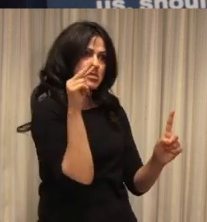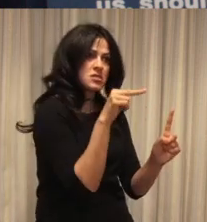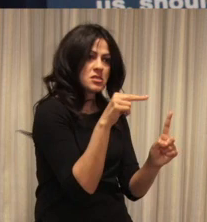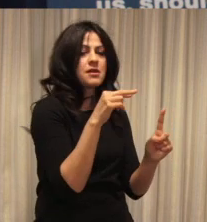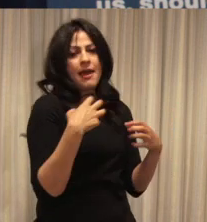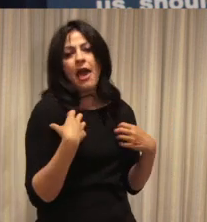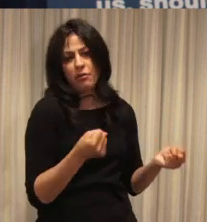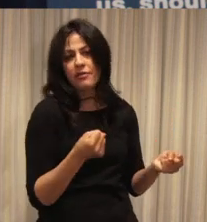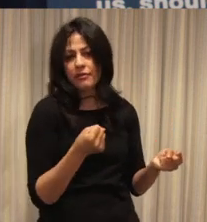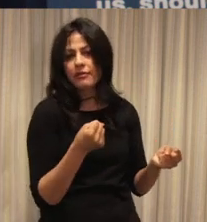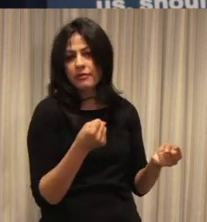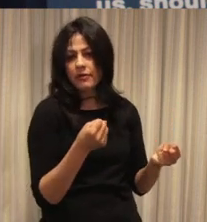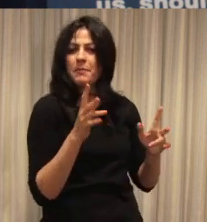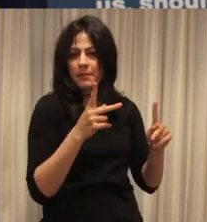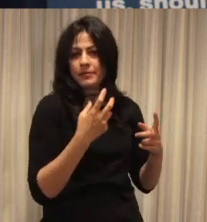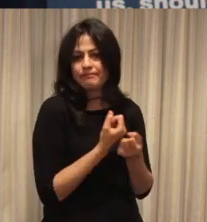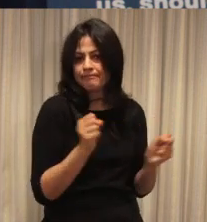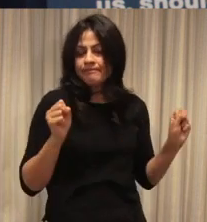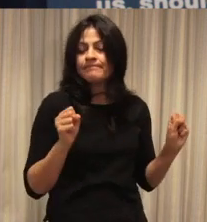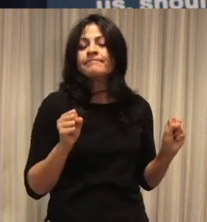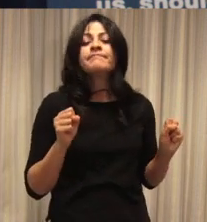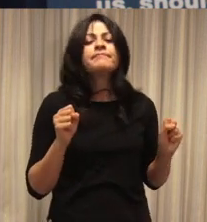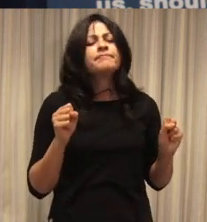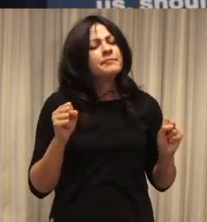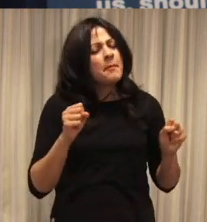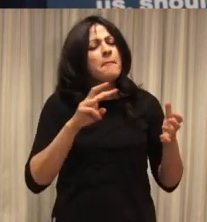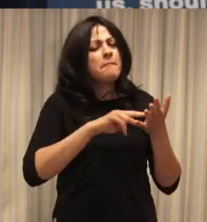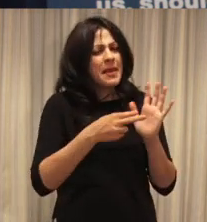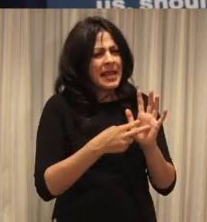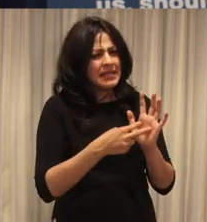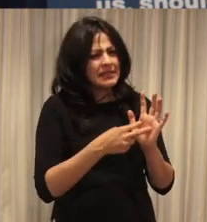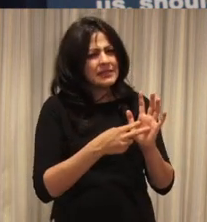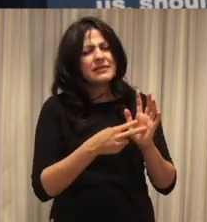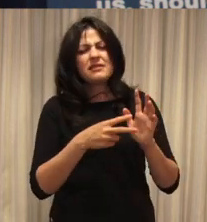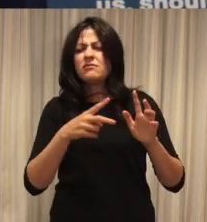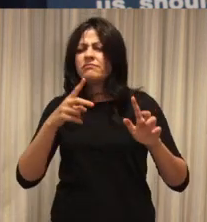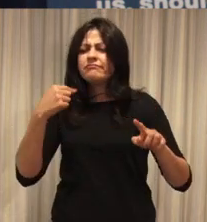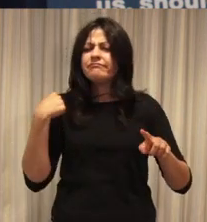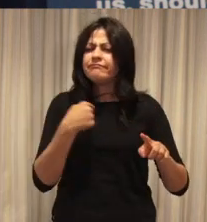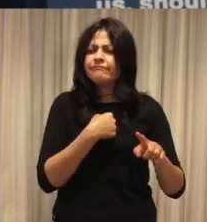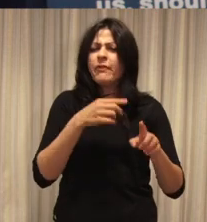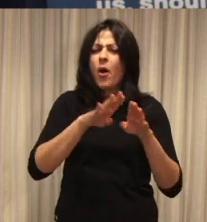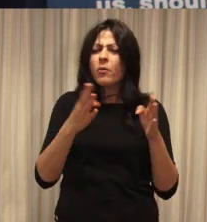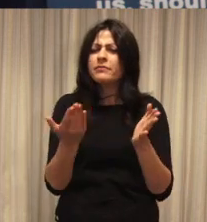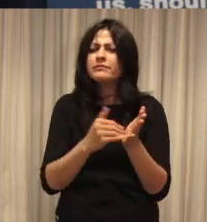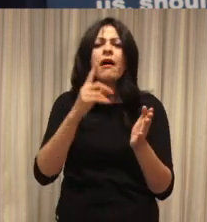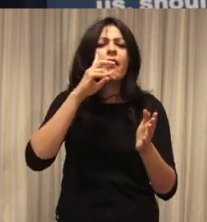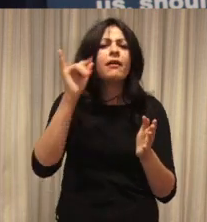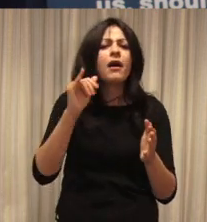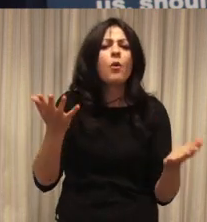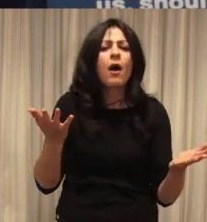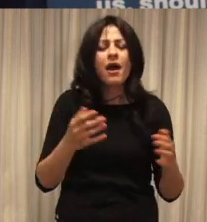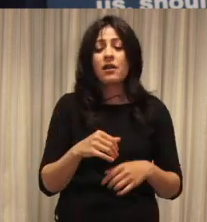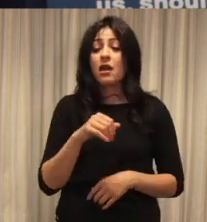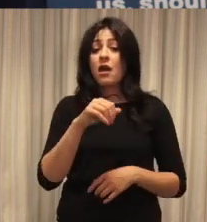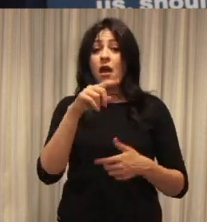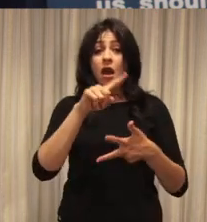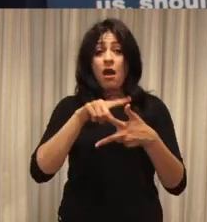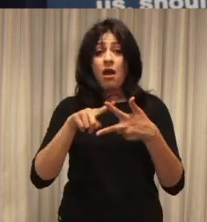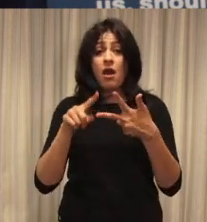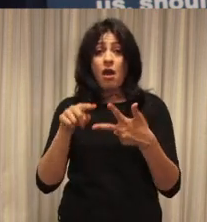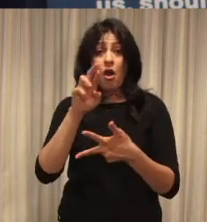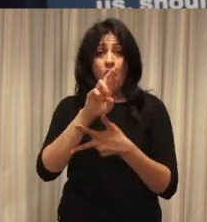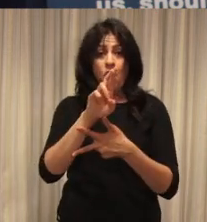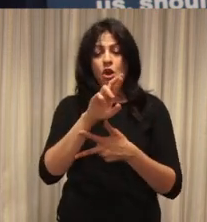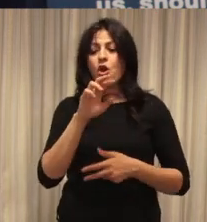about that in that context, what does our reopening look like? We've talked about these 3 R's: recover, reopen,